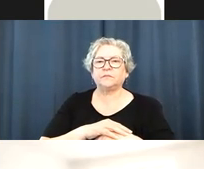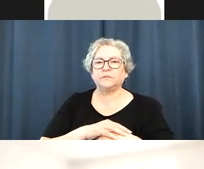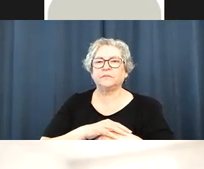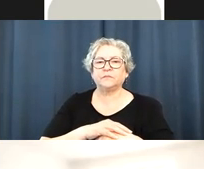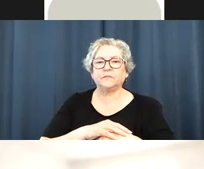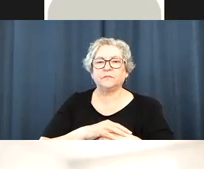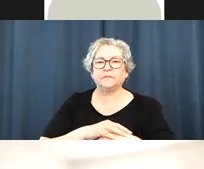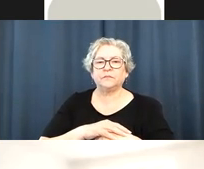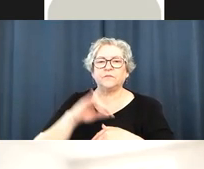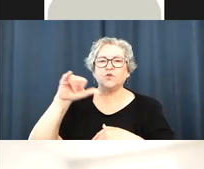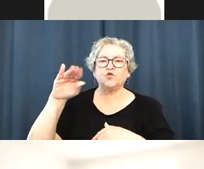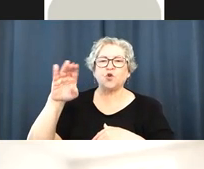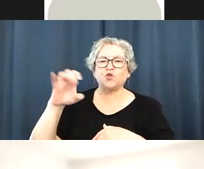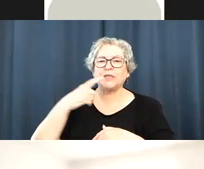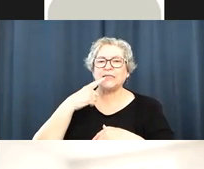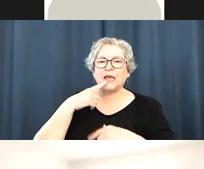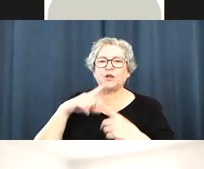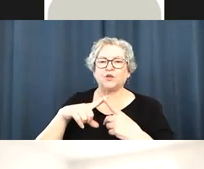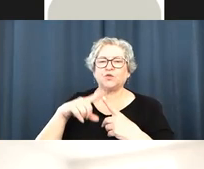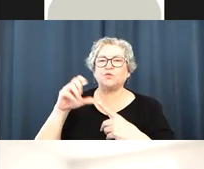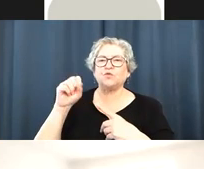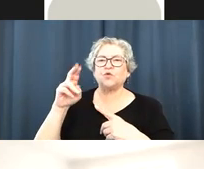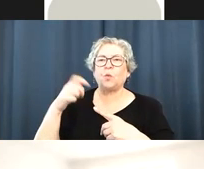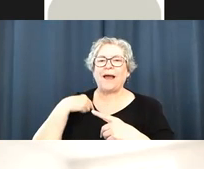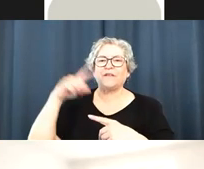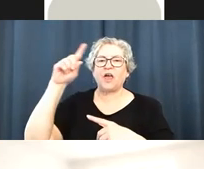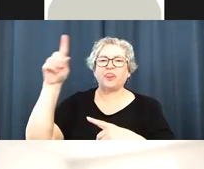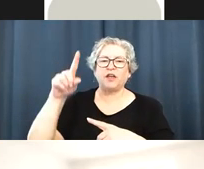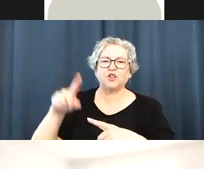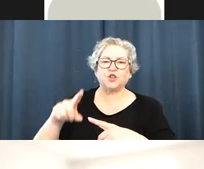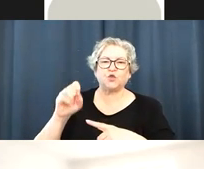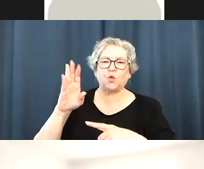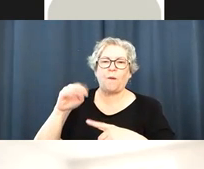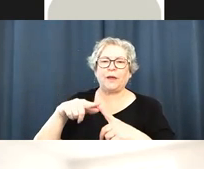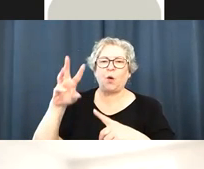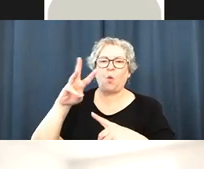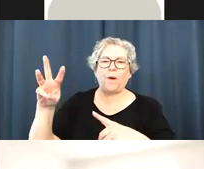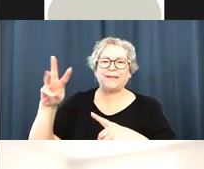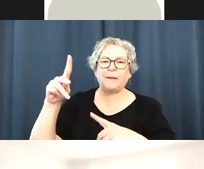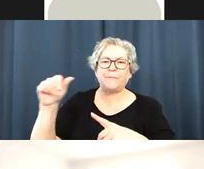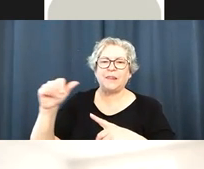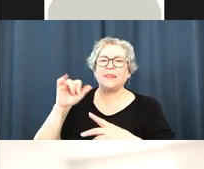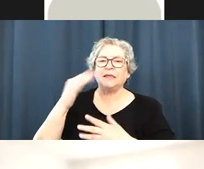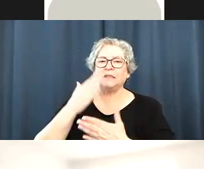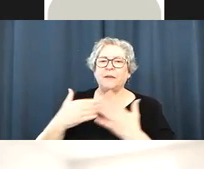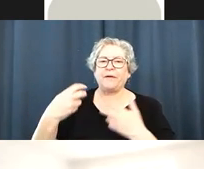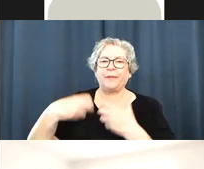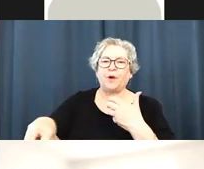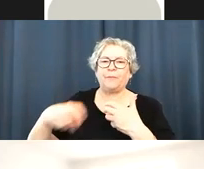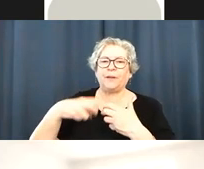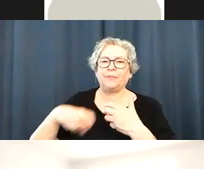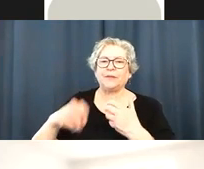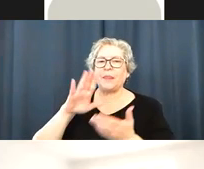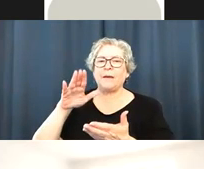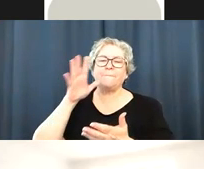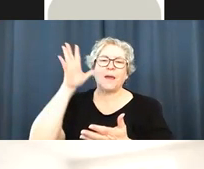And Sue, yeah, we have thunderstorms here in Western Pennsylvania, and I believe that's some of the difficulty some of the parent centers were having